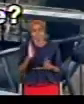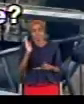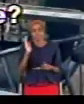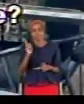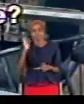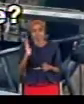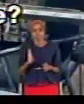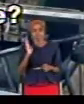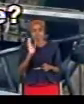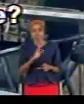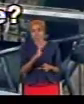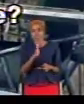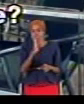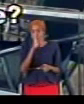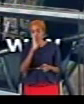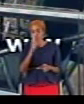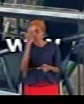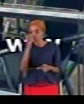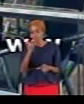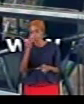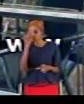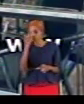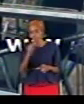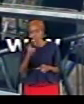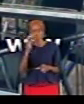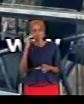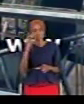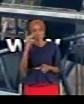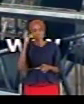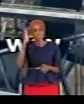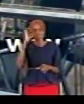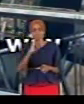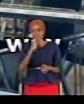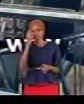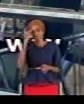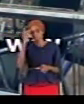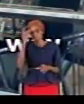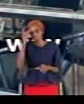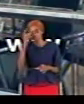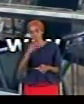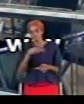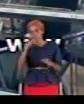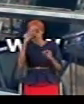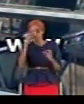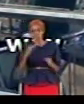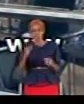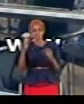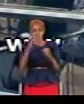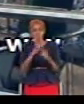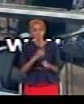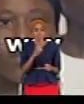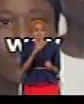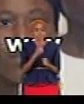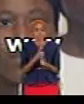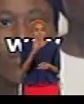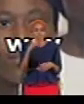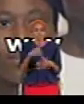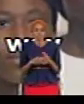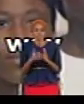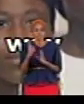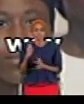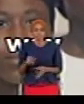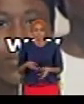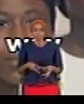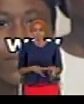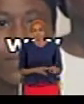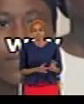children be. Serious purpose and determined to get right